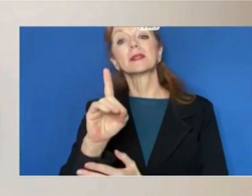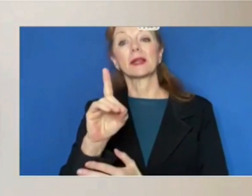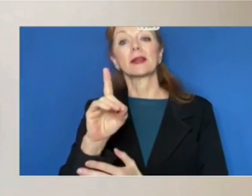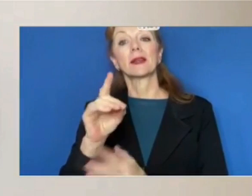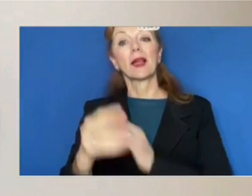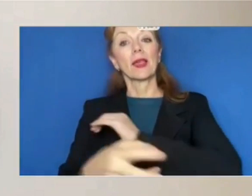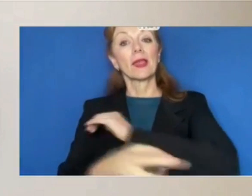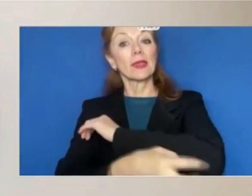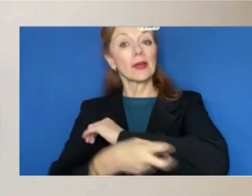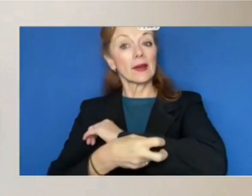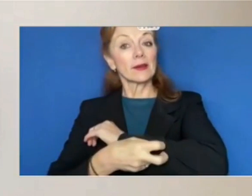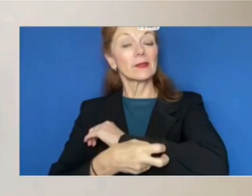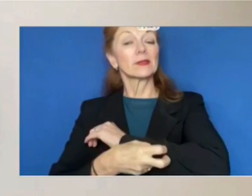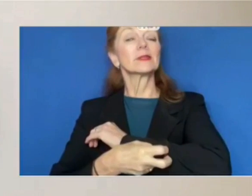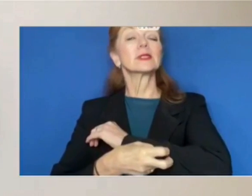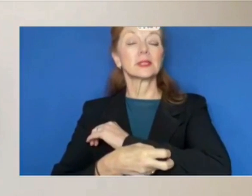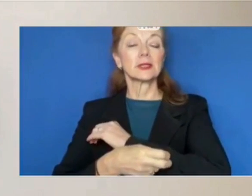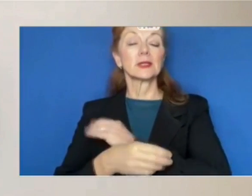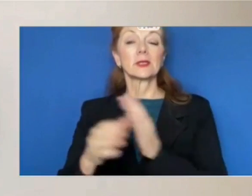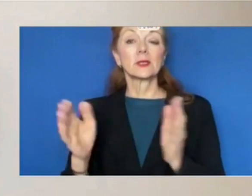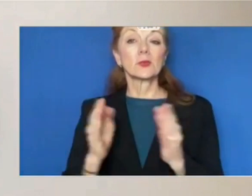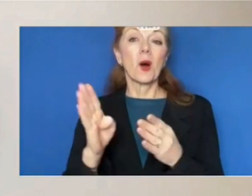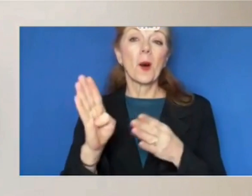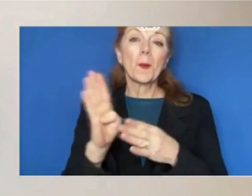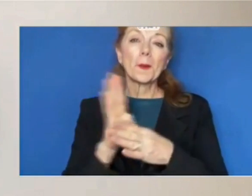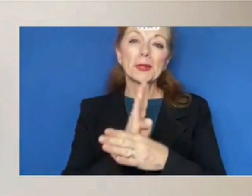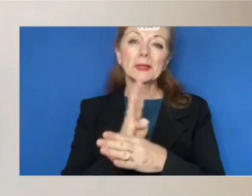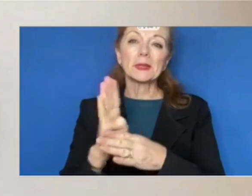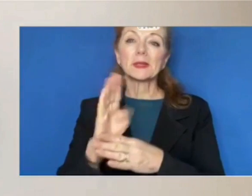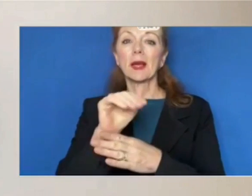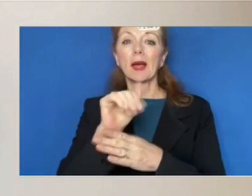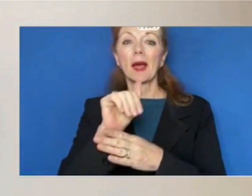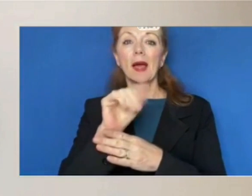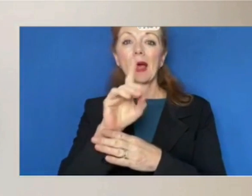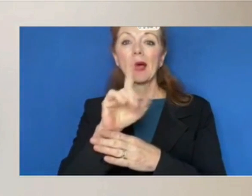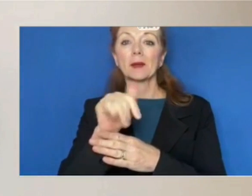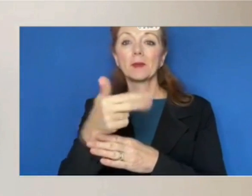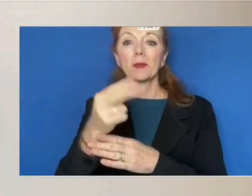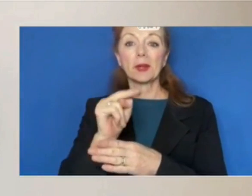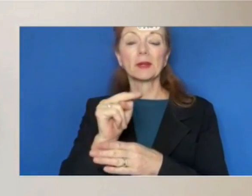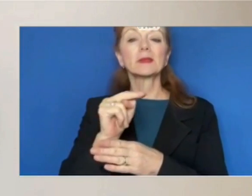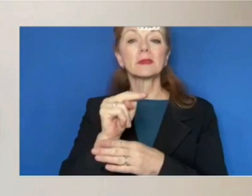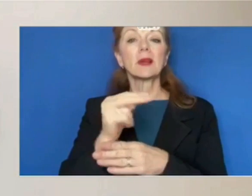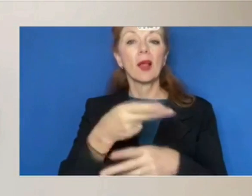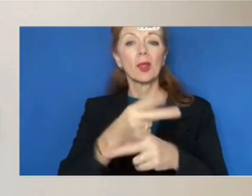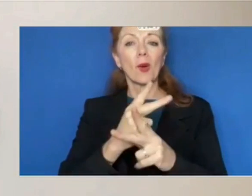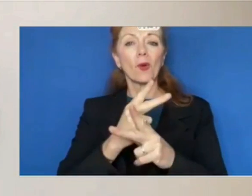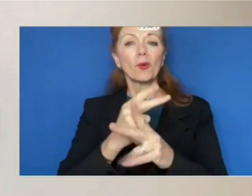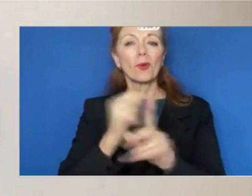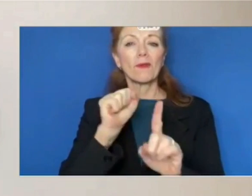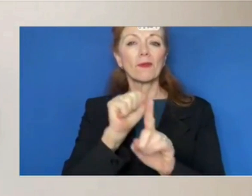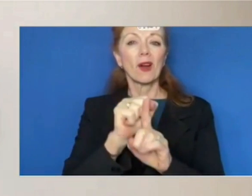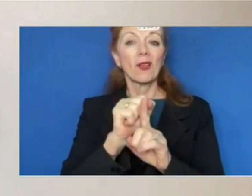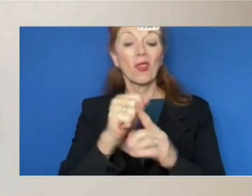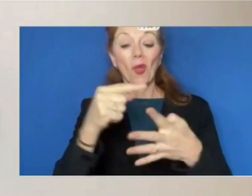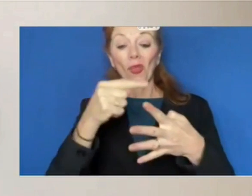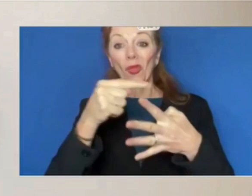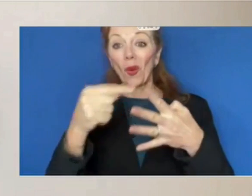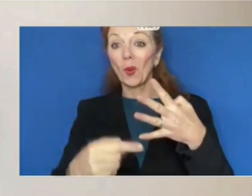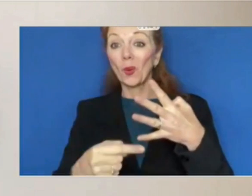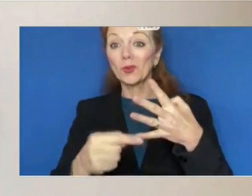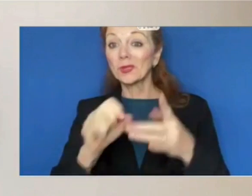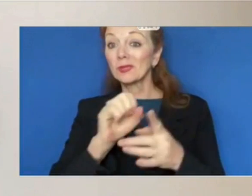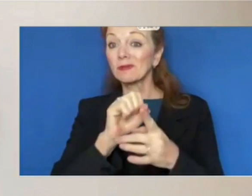business administration loan fraud. I just want to point on a lot of those cases, most victims of those identity theft